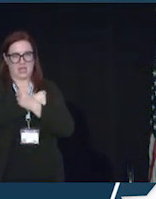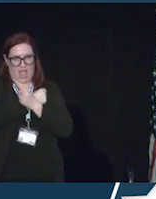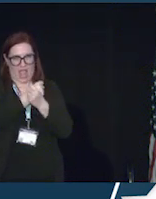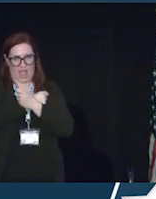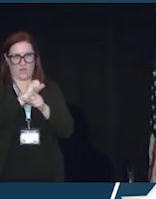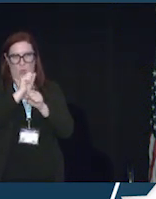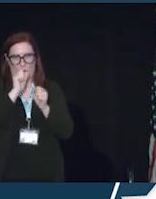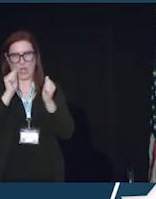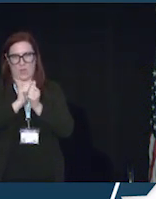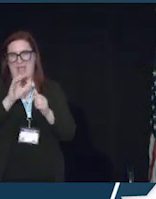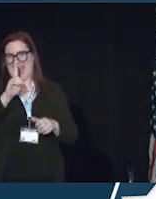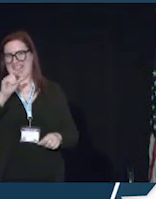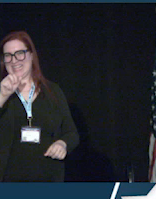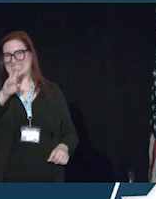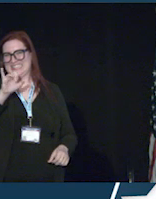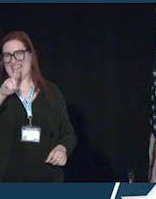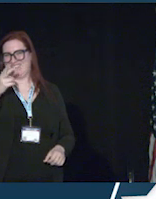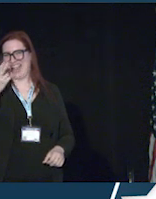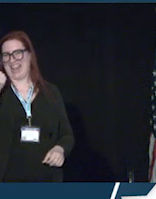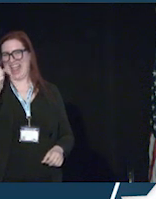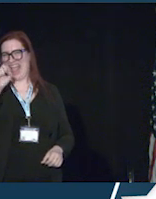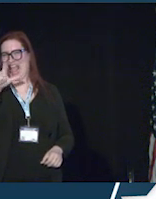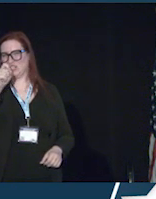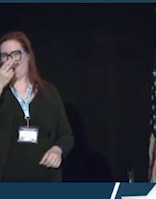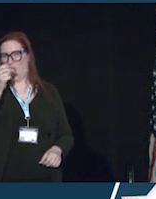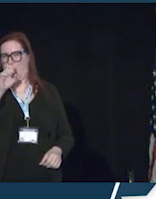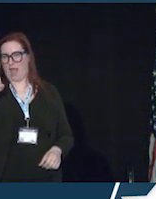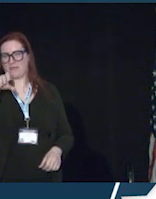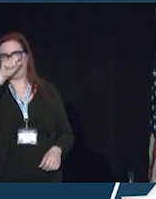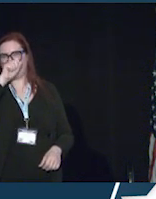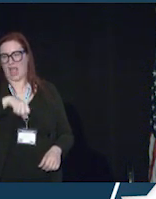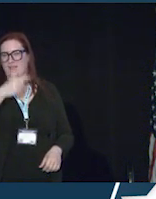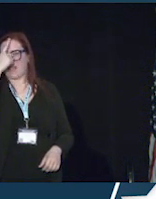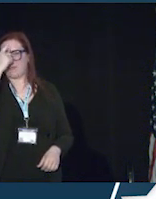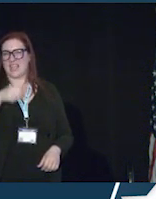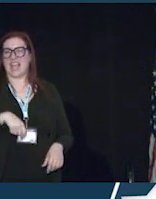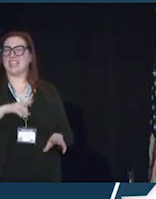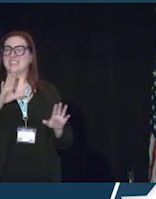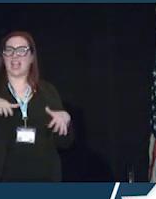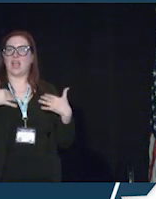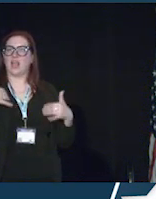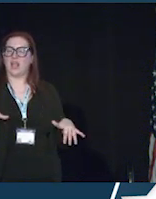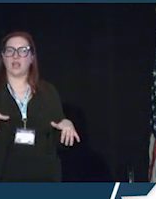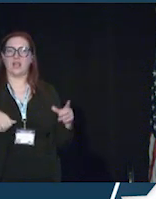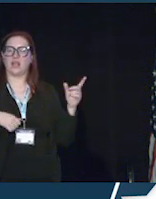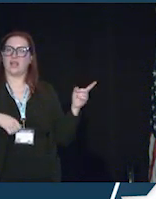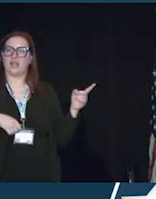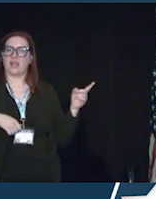working with him because for him, he is so